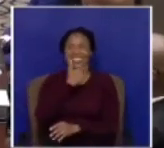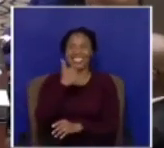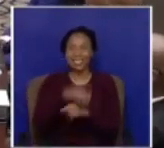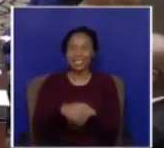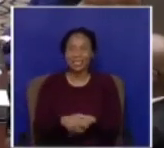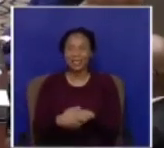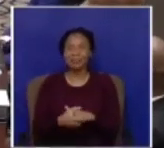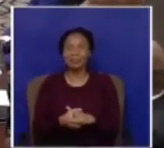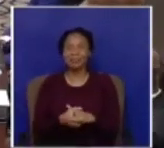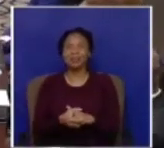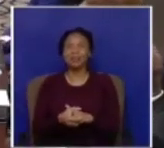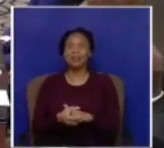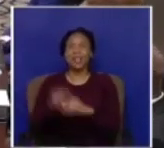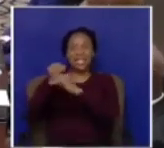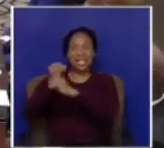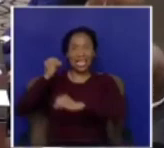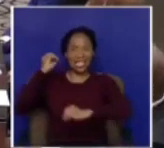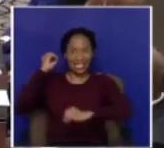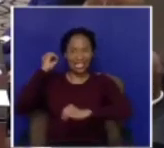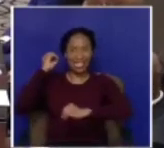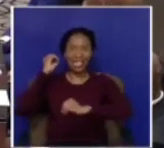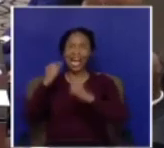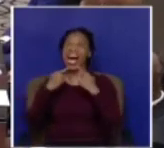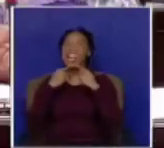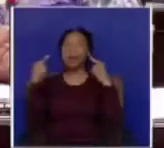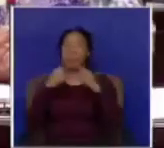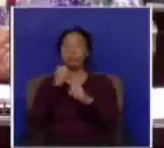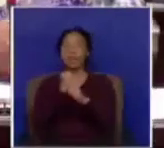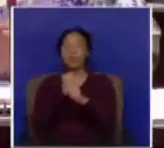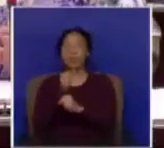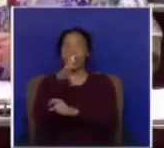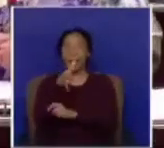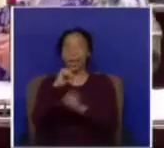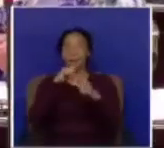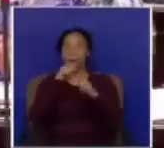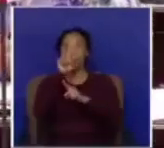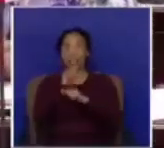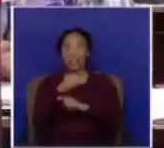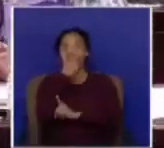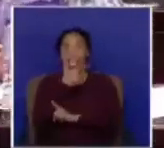The sergeant in arms will actually make some announcement about the lunch.